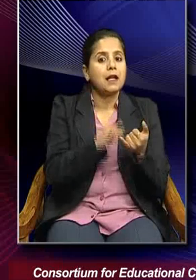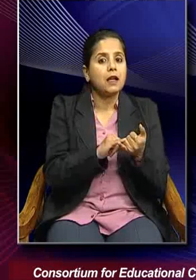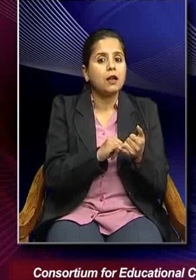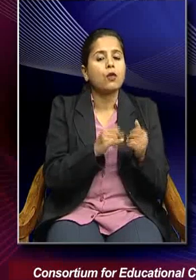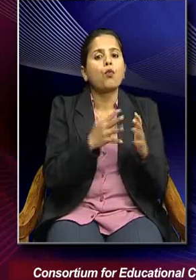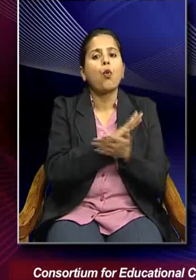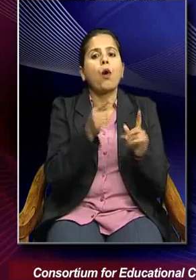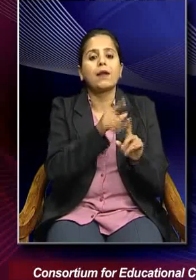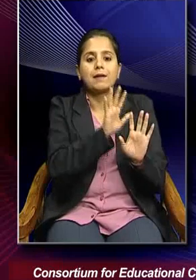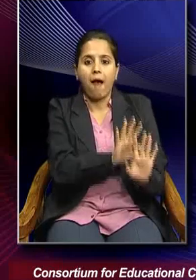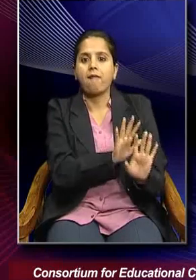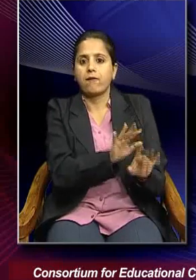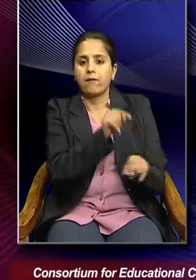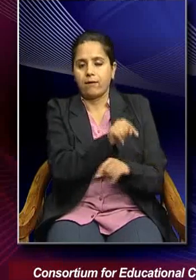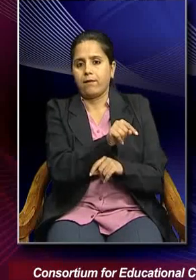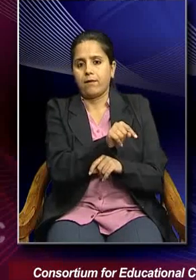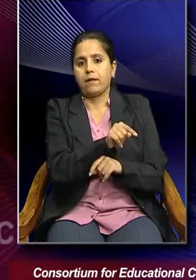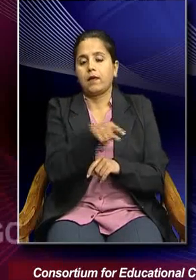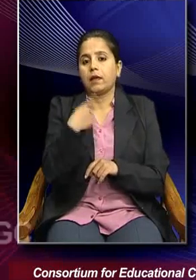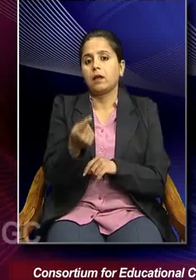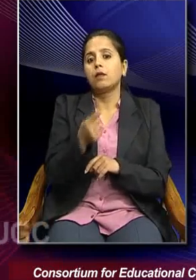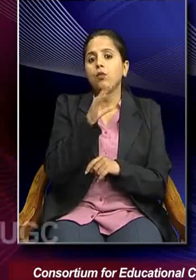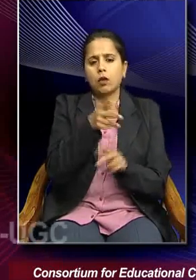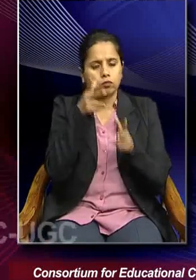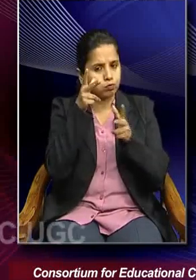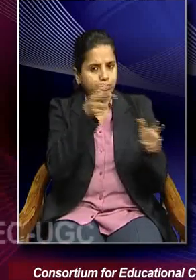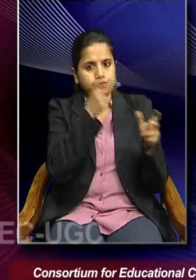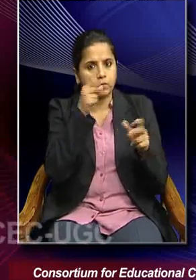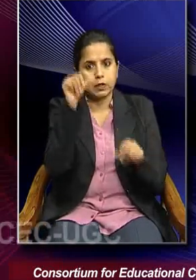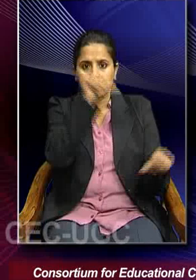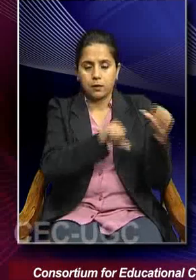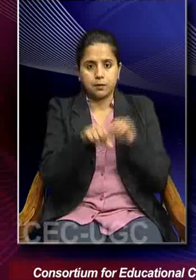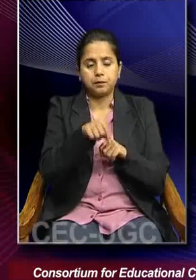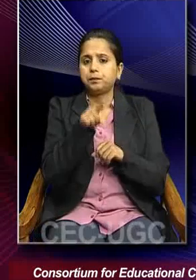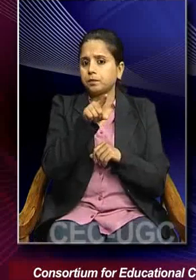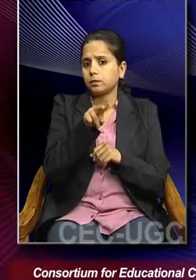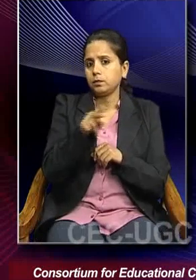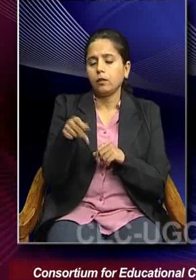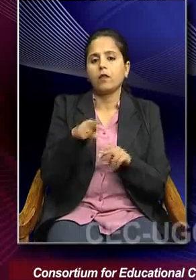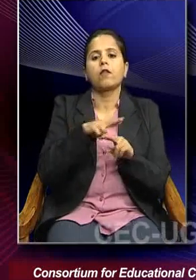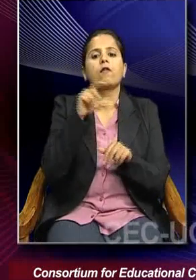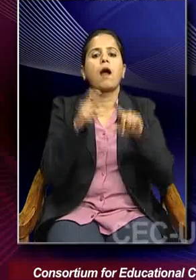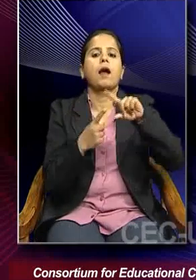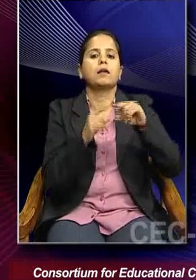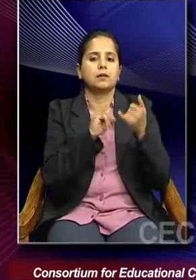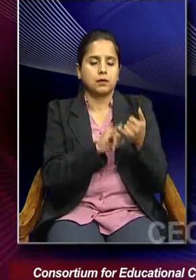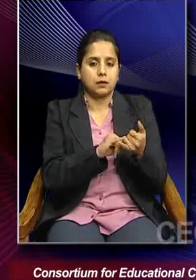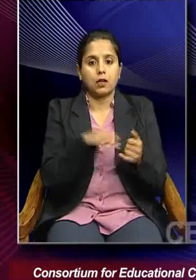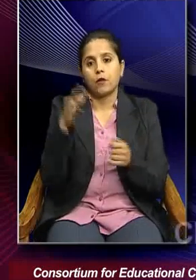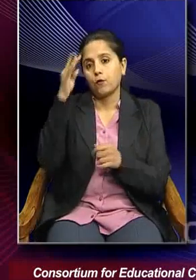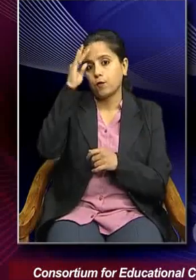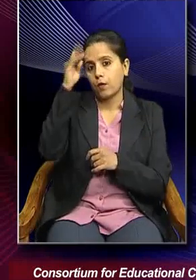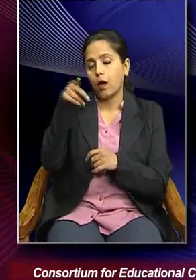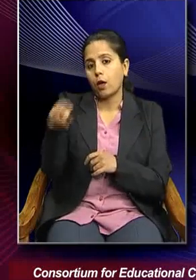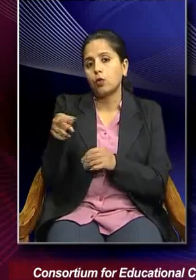is there, okay, and empirically observable. So, it means facts, and philosophy